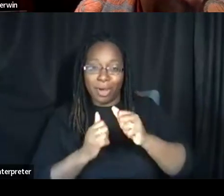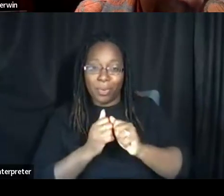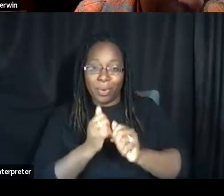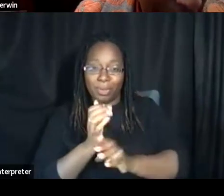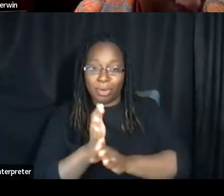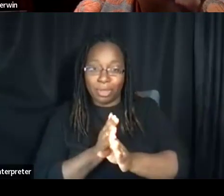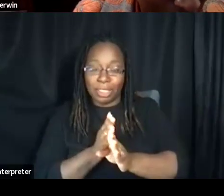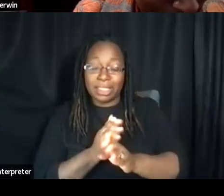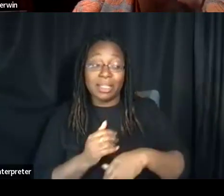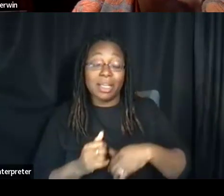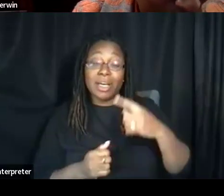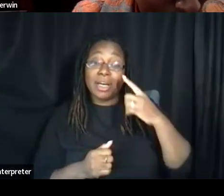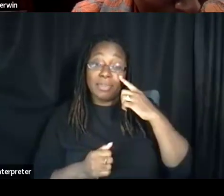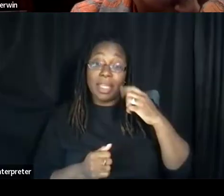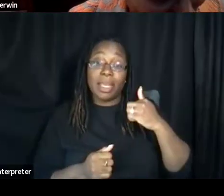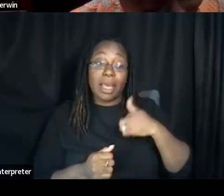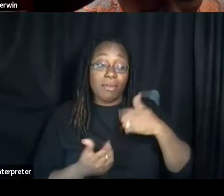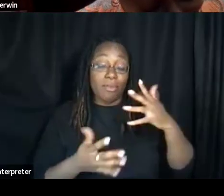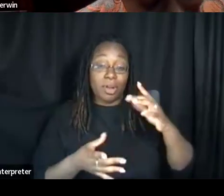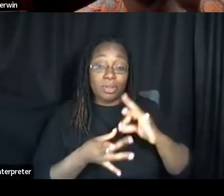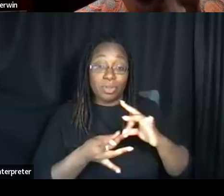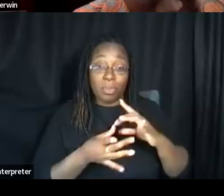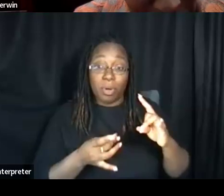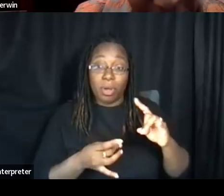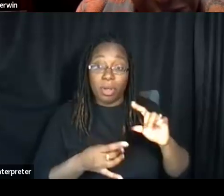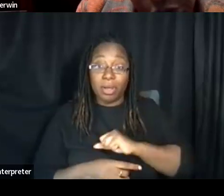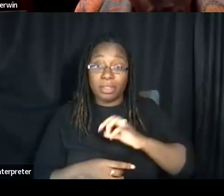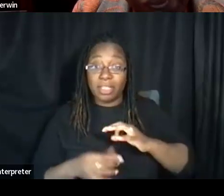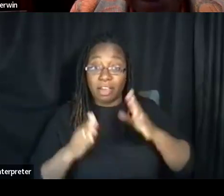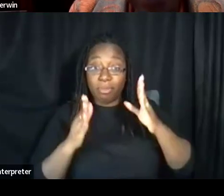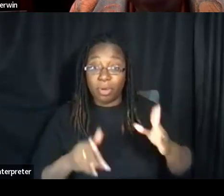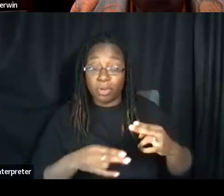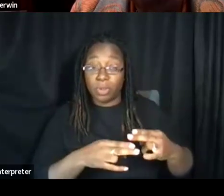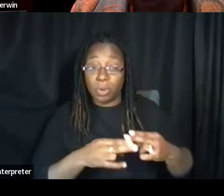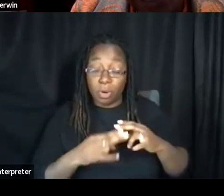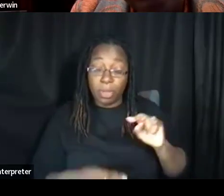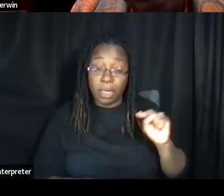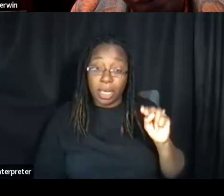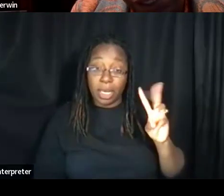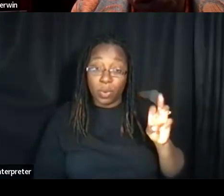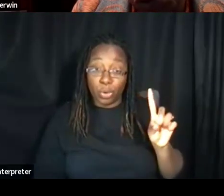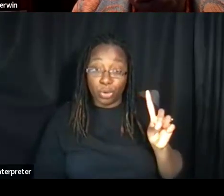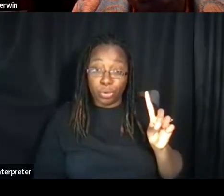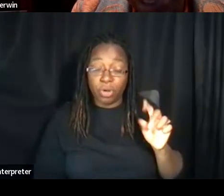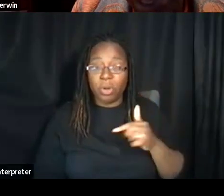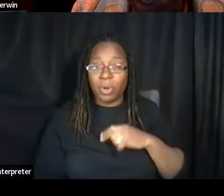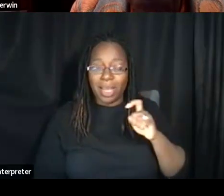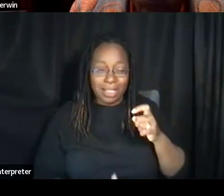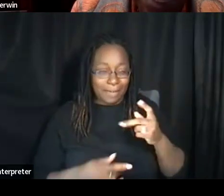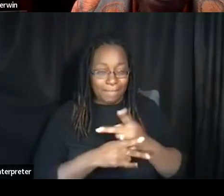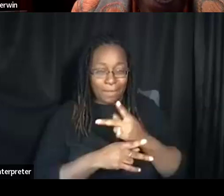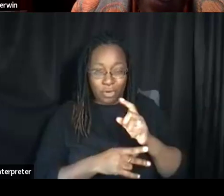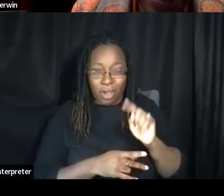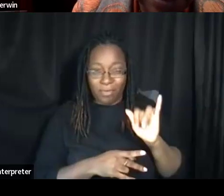it earlier, being called the N-word by a staff person. So we had to get over that issue,